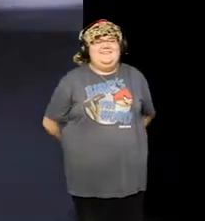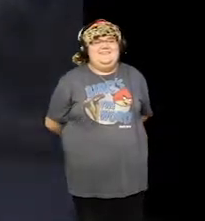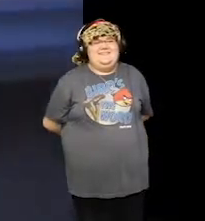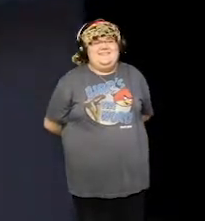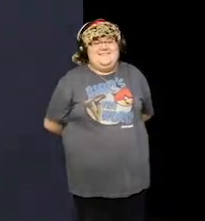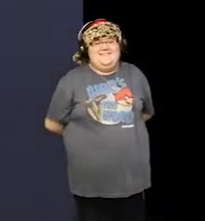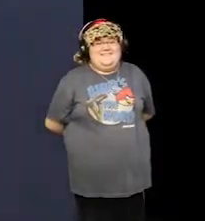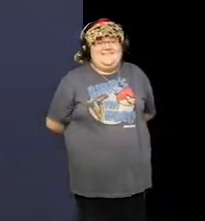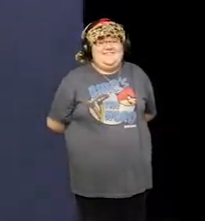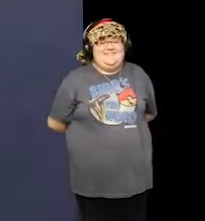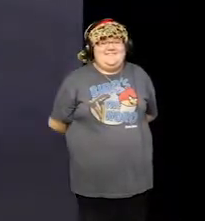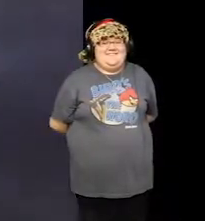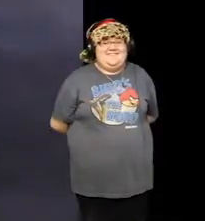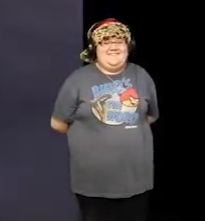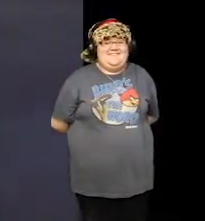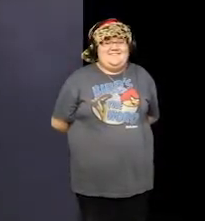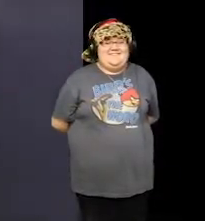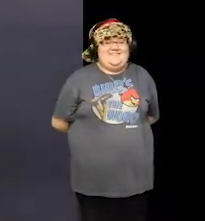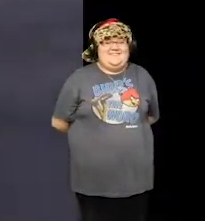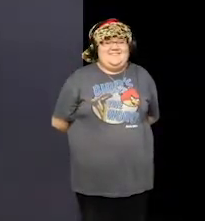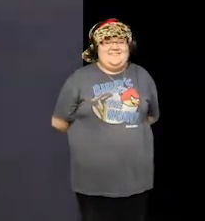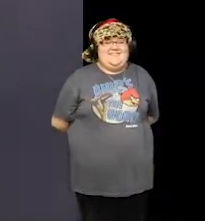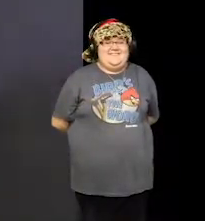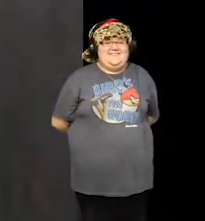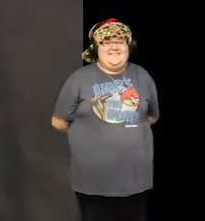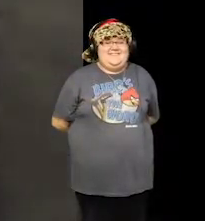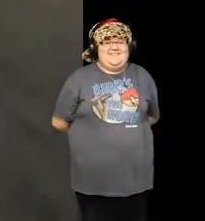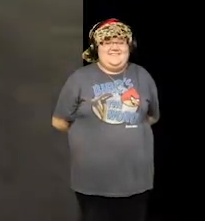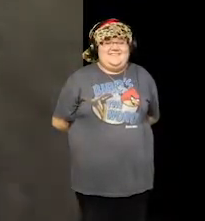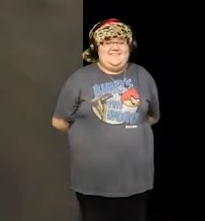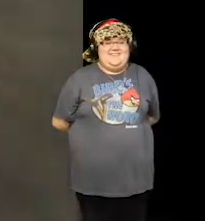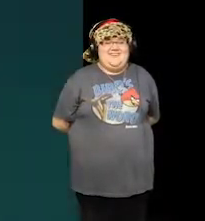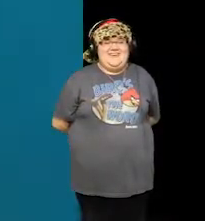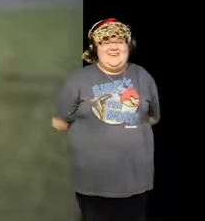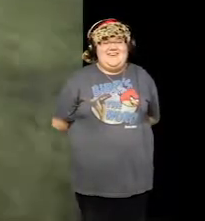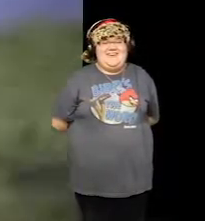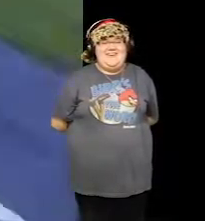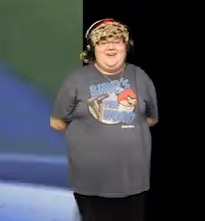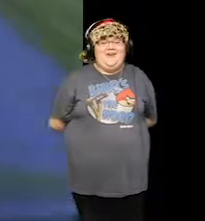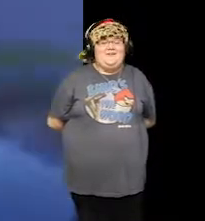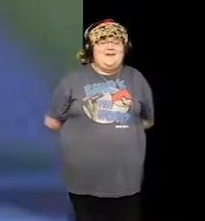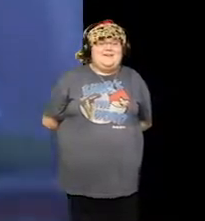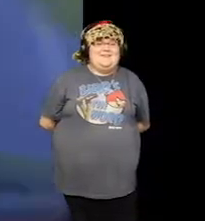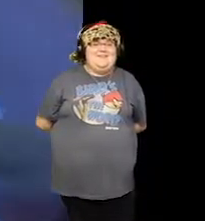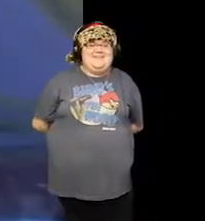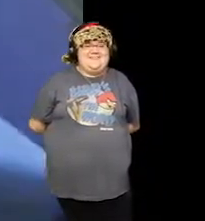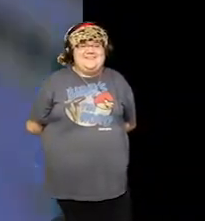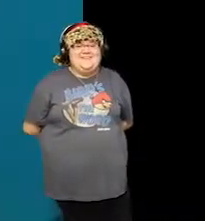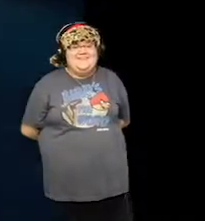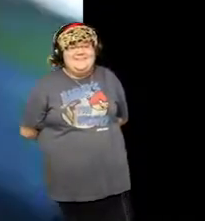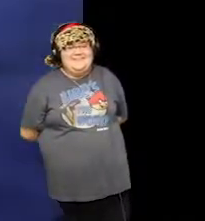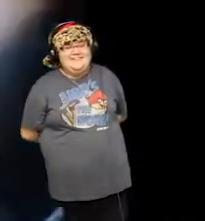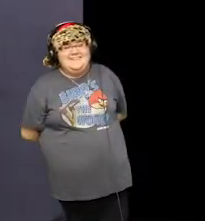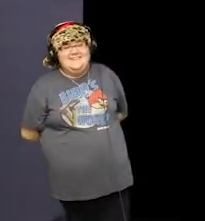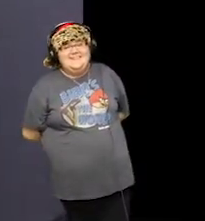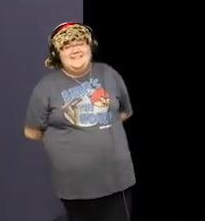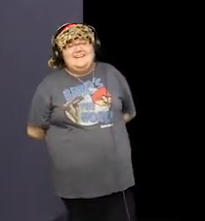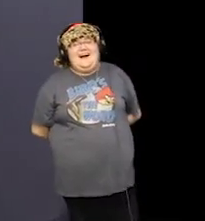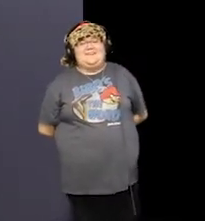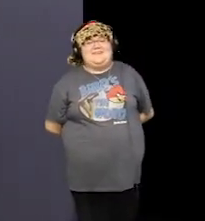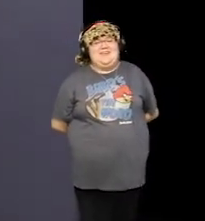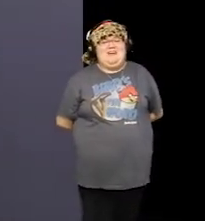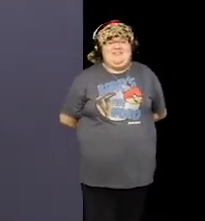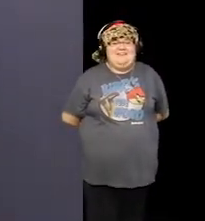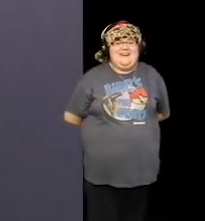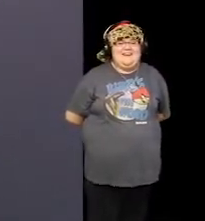Hello, I'm Peterson. Speak the language of this beam and I'm speeding in. Oh my god. Peterson, tell him